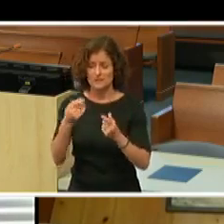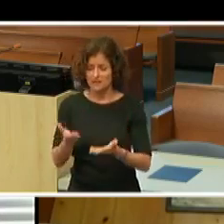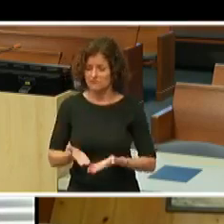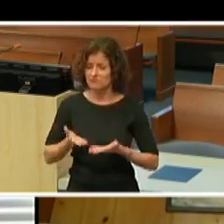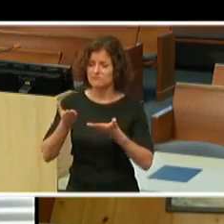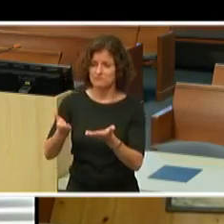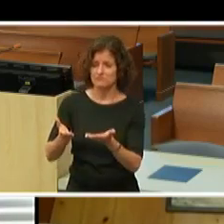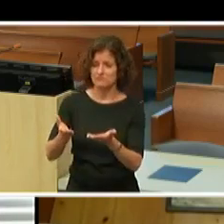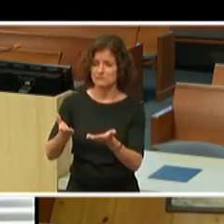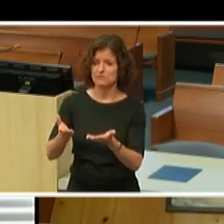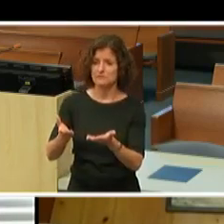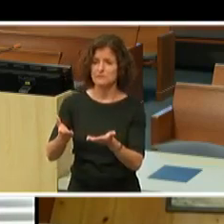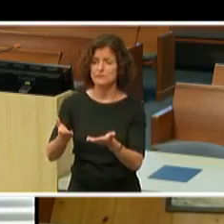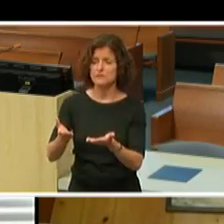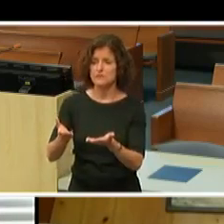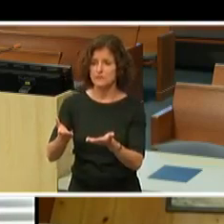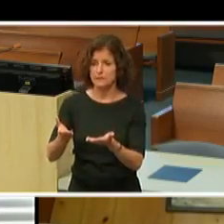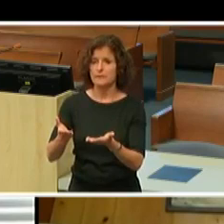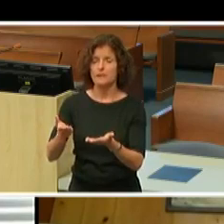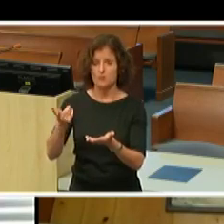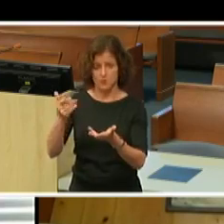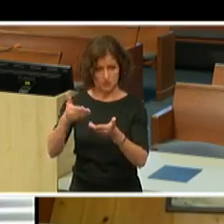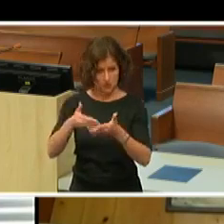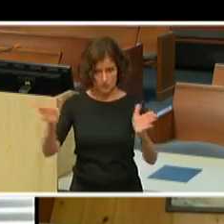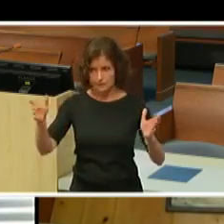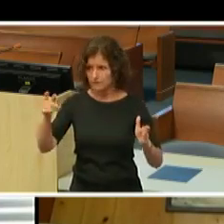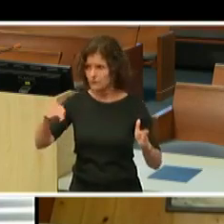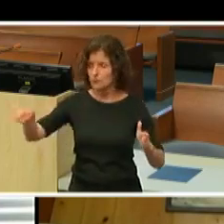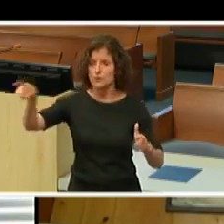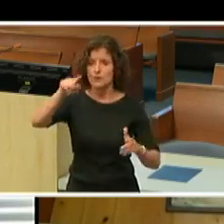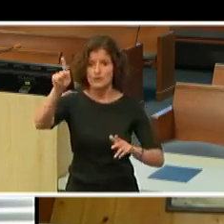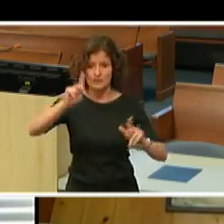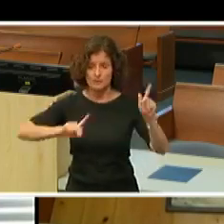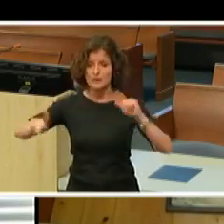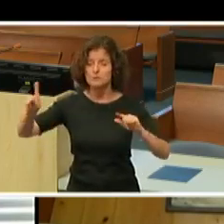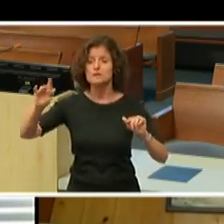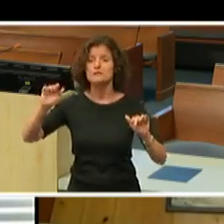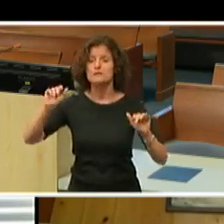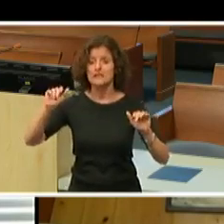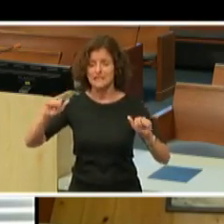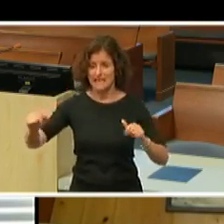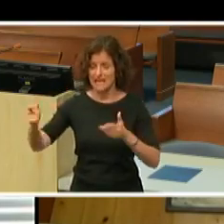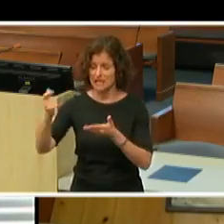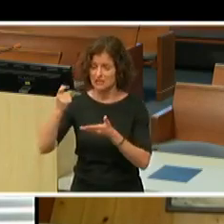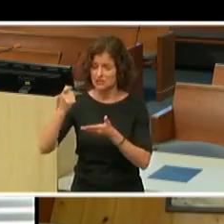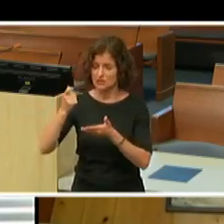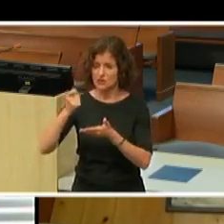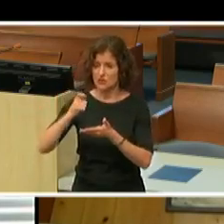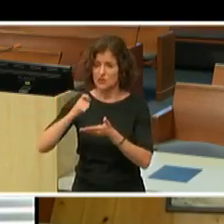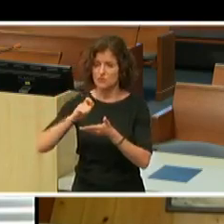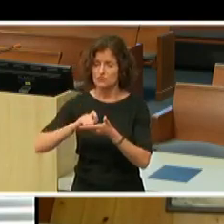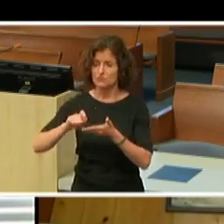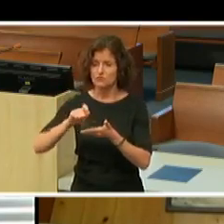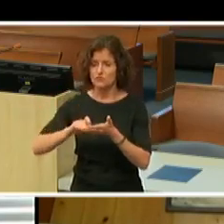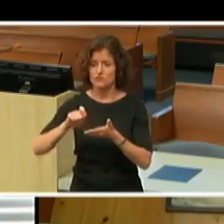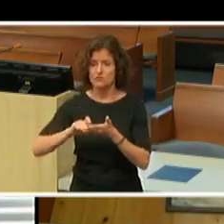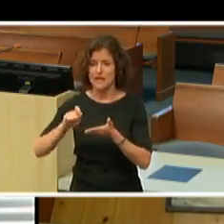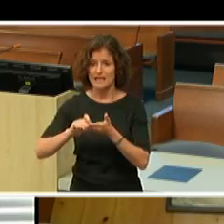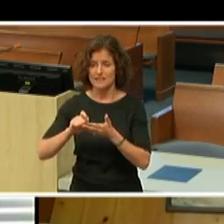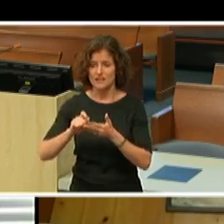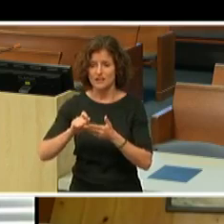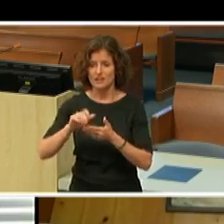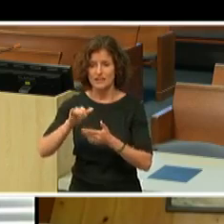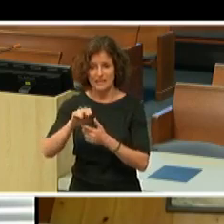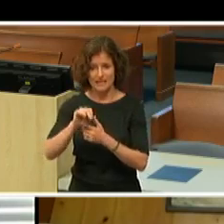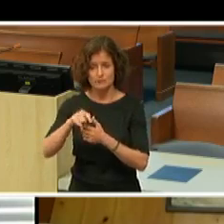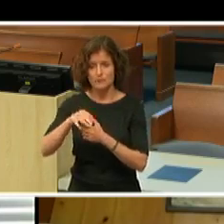floor, we'll open it for public input, and people can write their input. We'll give them 5 minutes, and